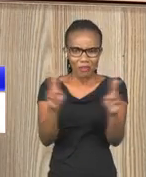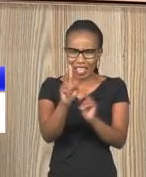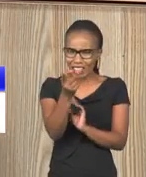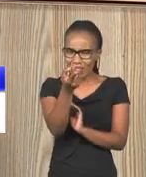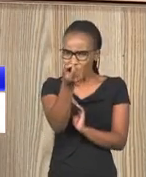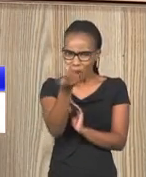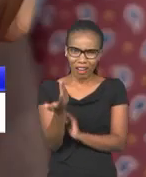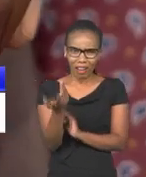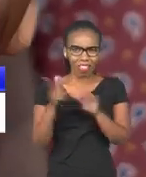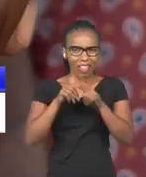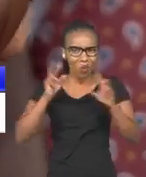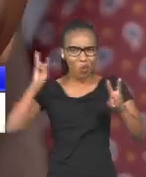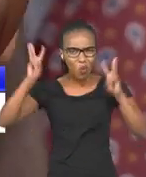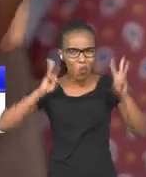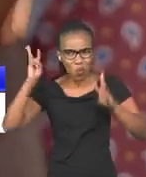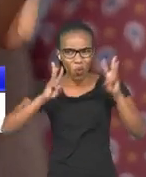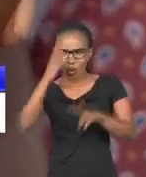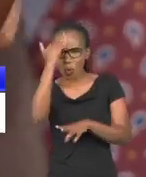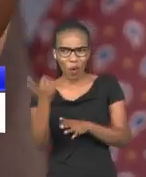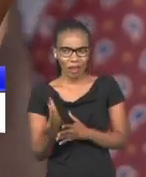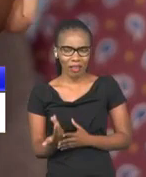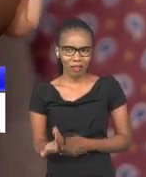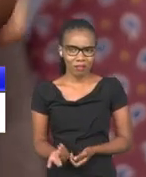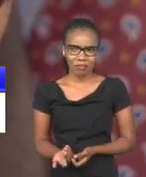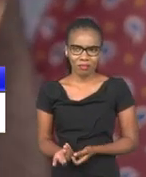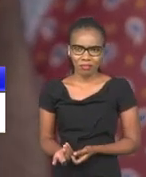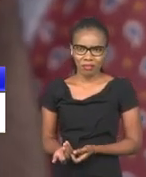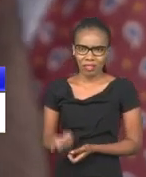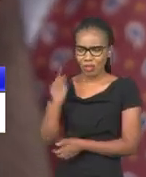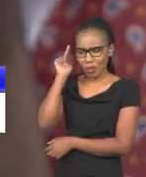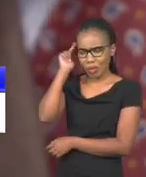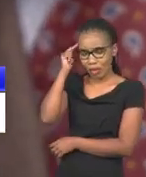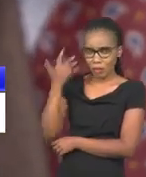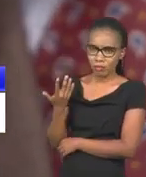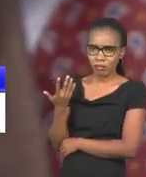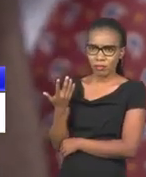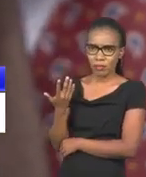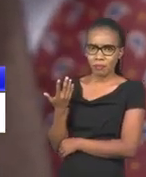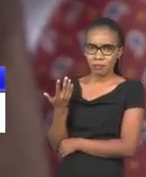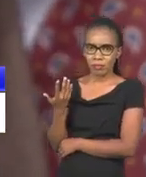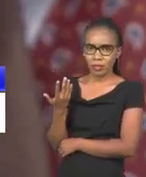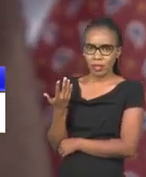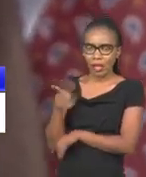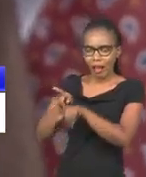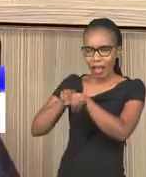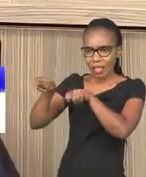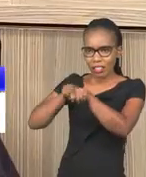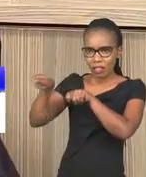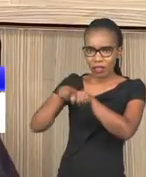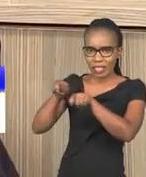wonder what the drama was all about. So, or do you think the executive is trying to undermine the other arms of the